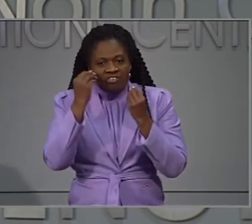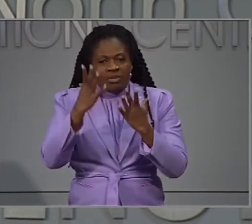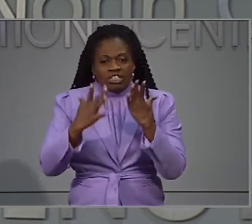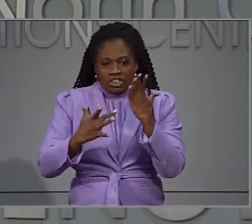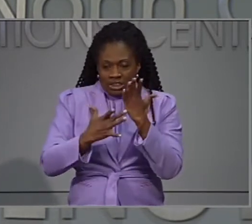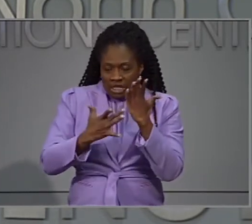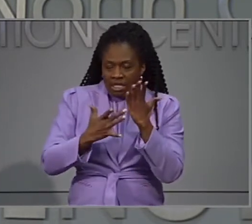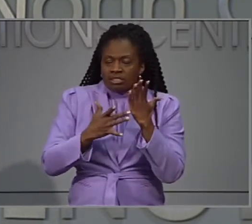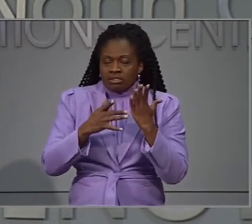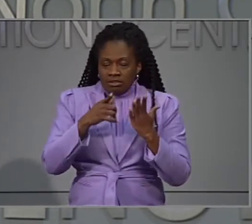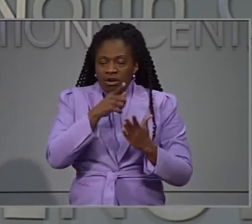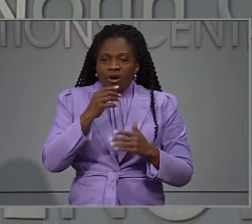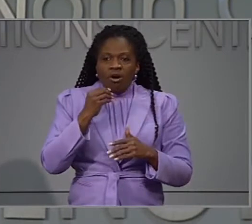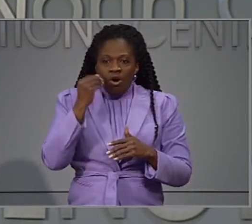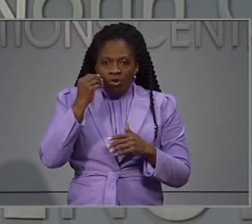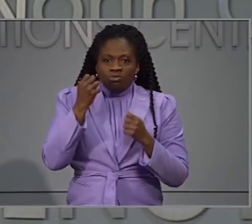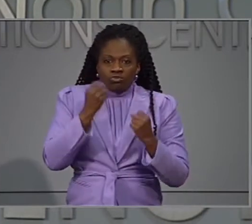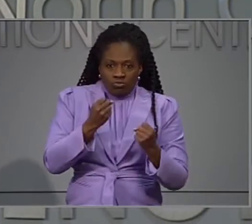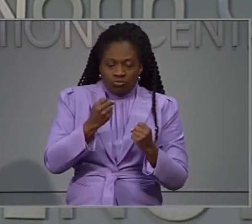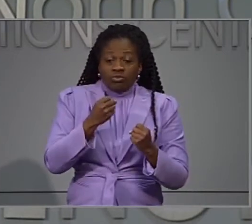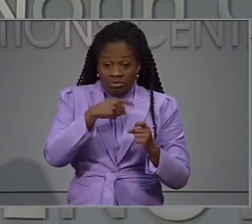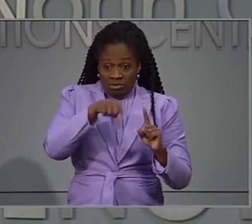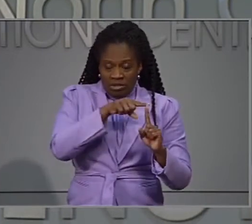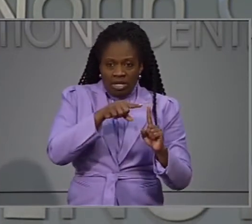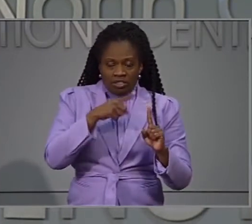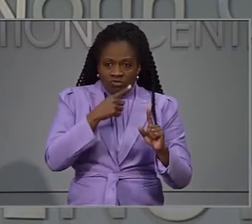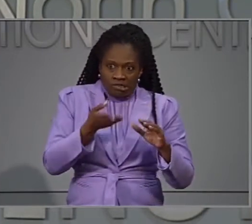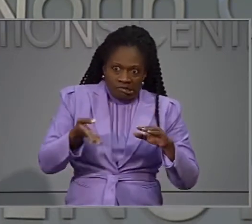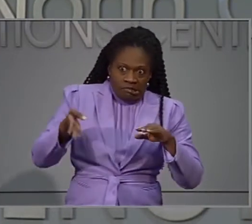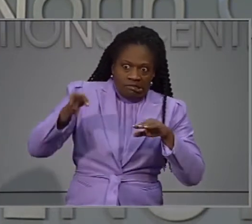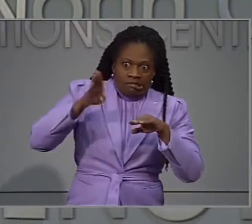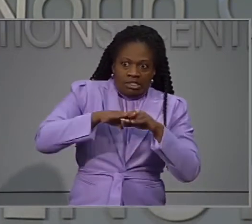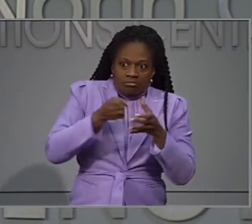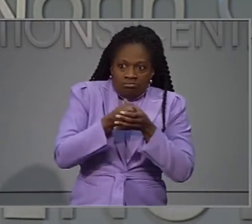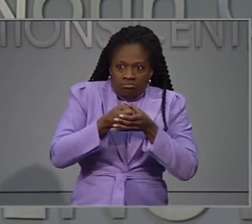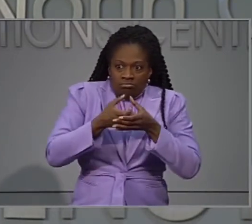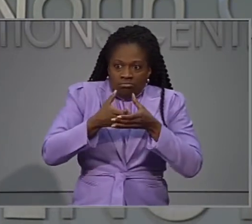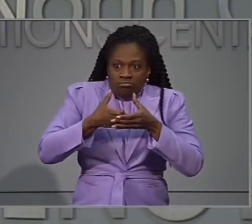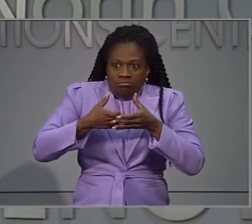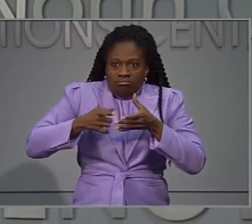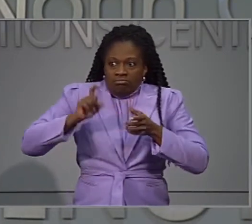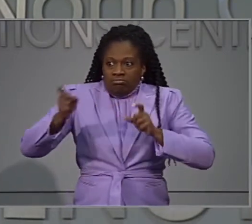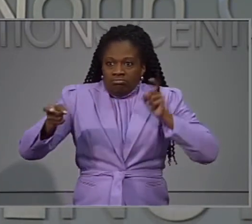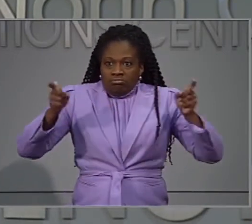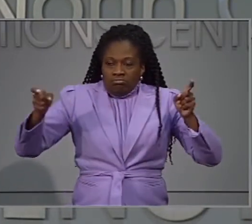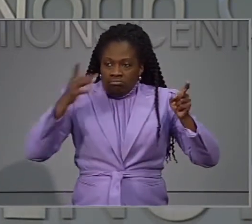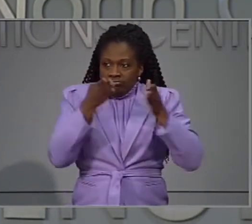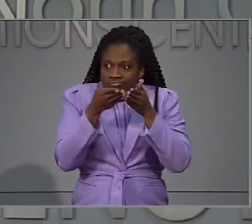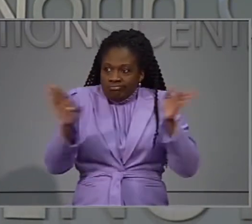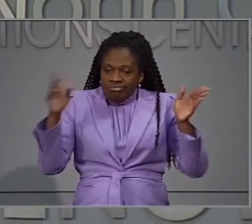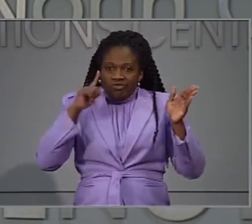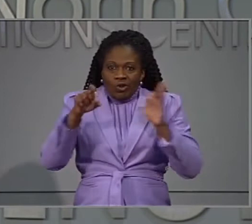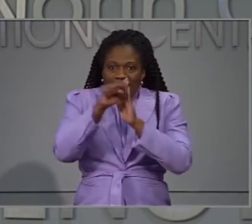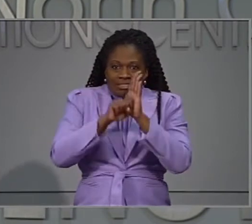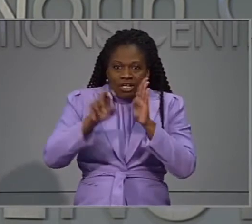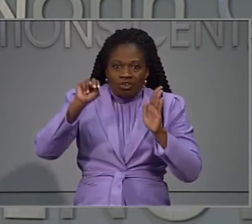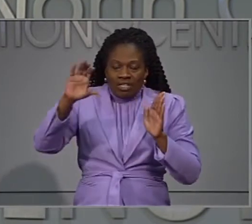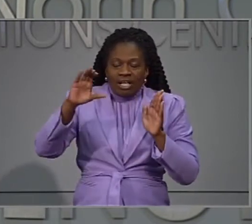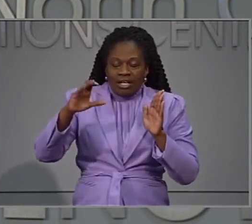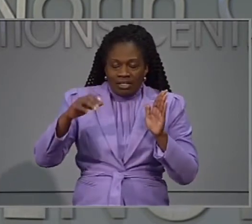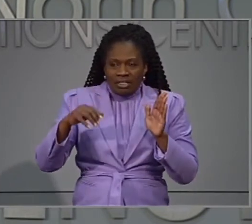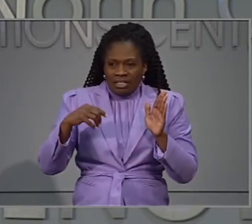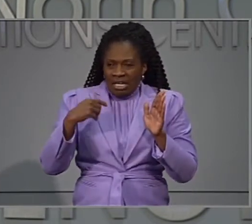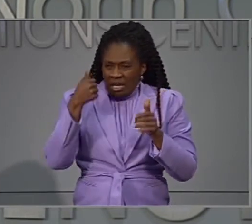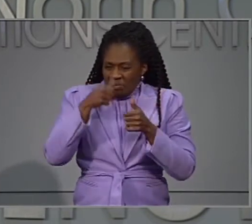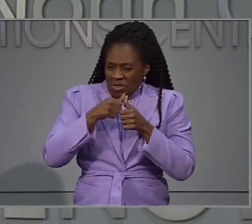working very hard to expand high-speed internet access in the rural parts of our state. I convened a call a few